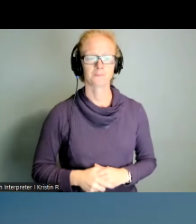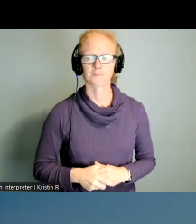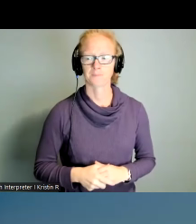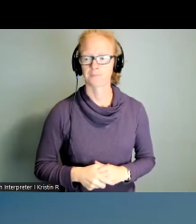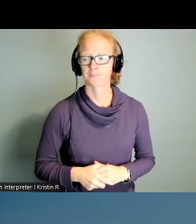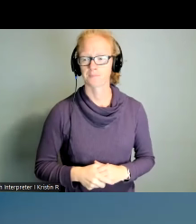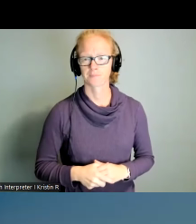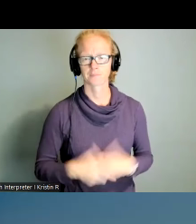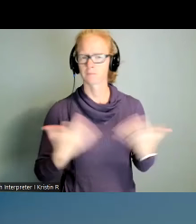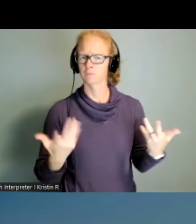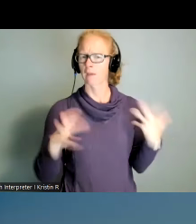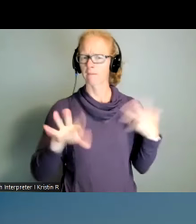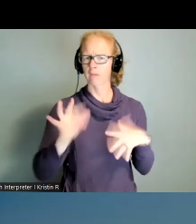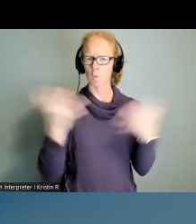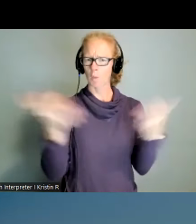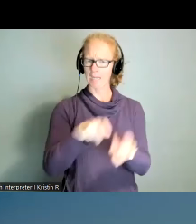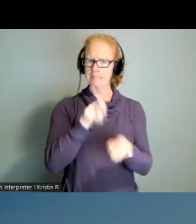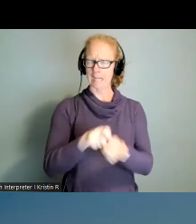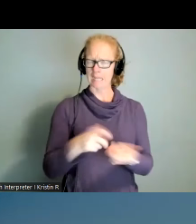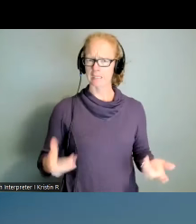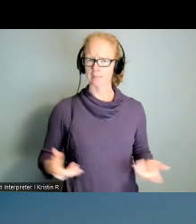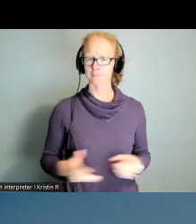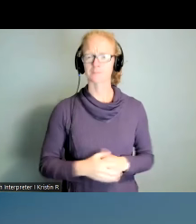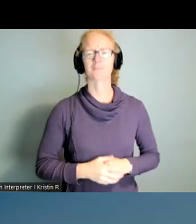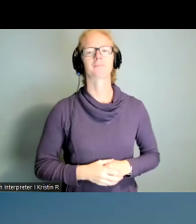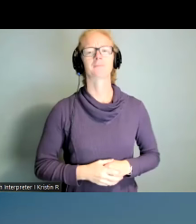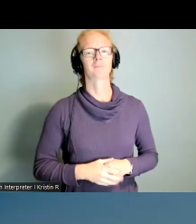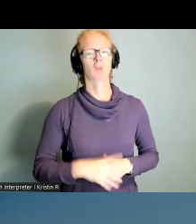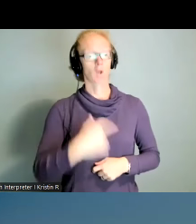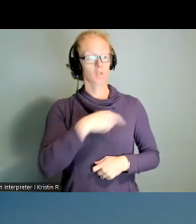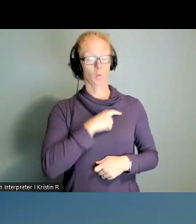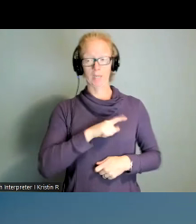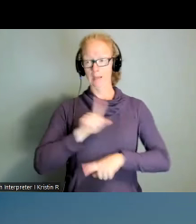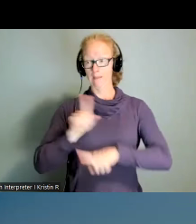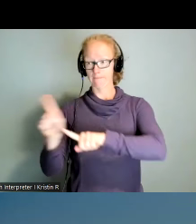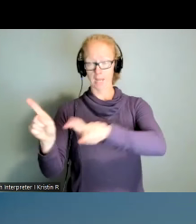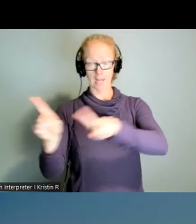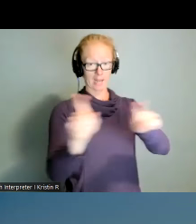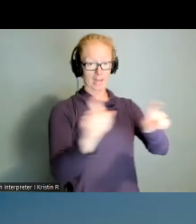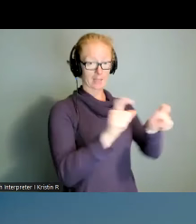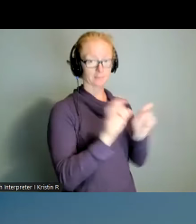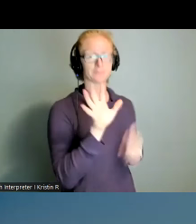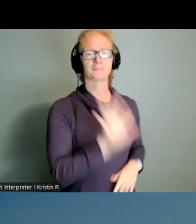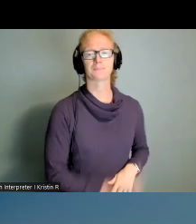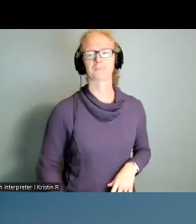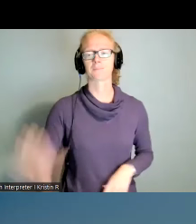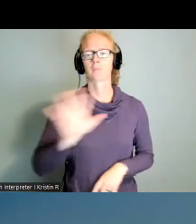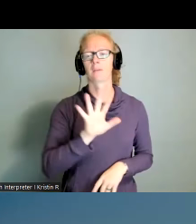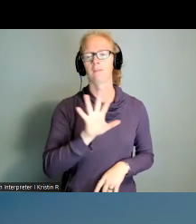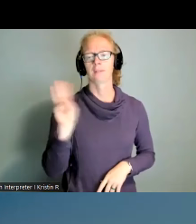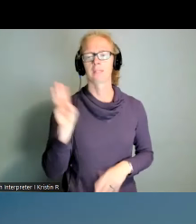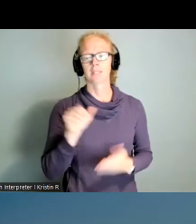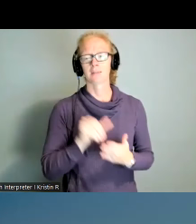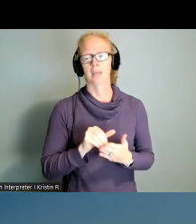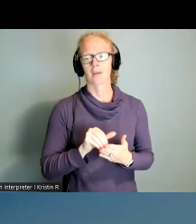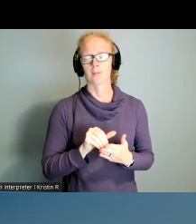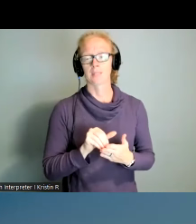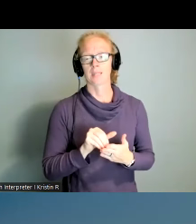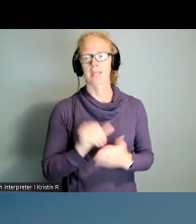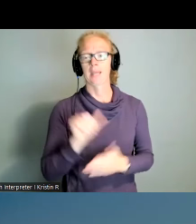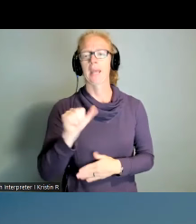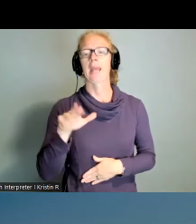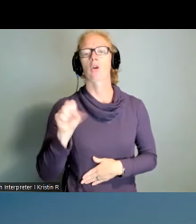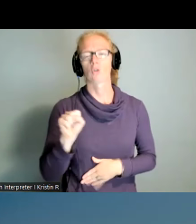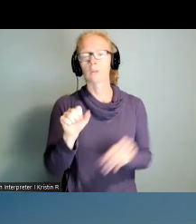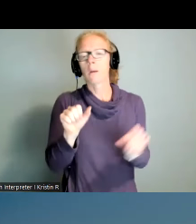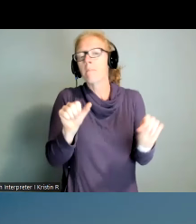So what did we find? So based on our queries, close to 56,000 acres in the SCAG region could be suitable for